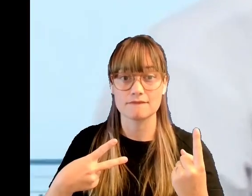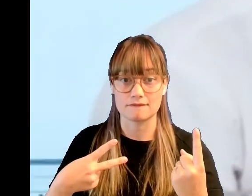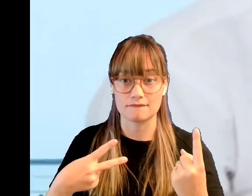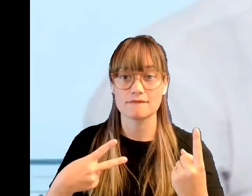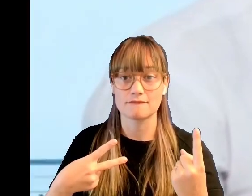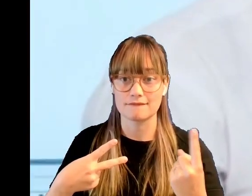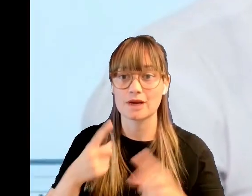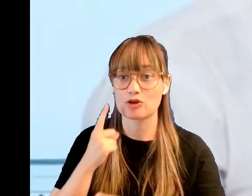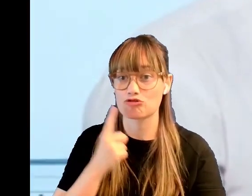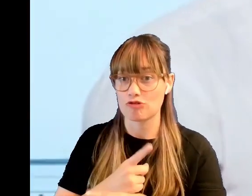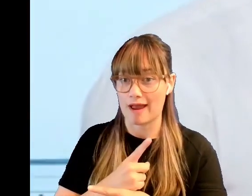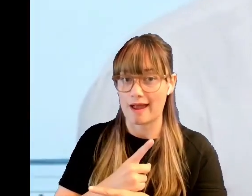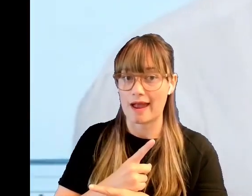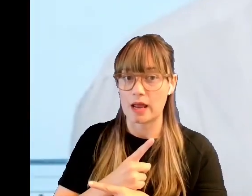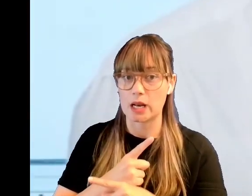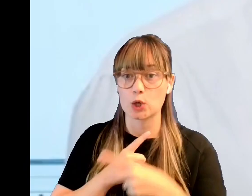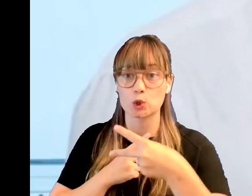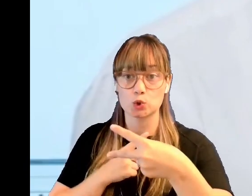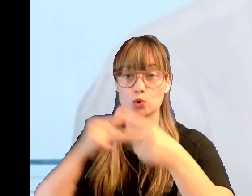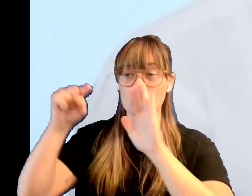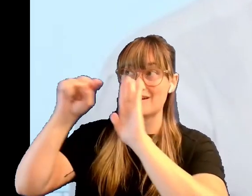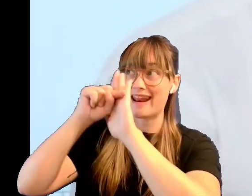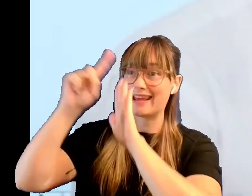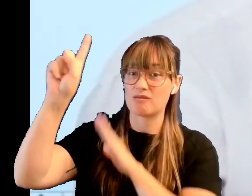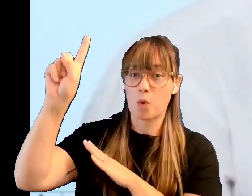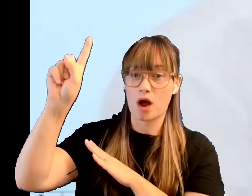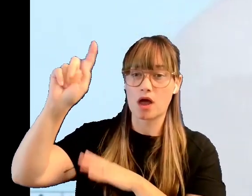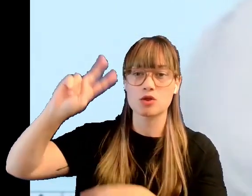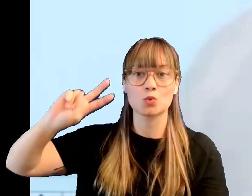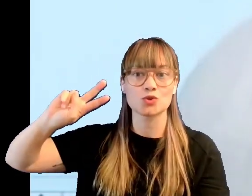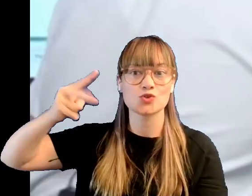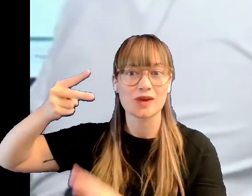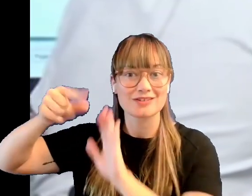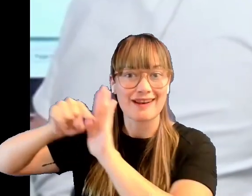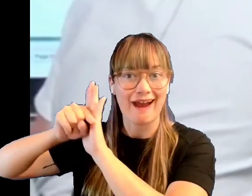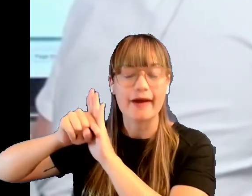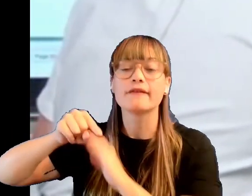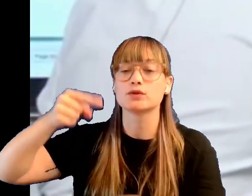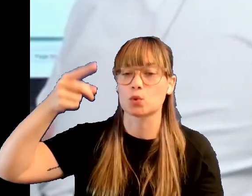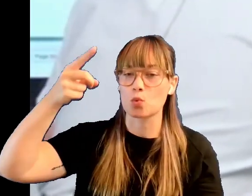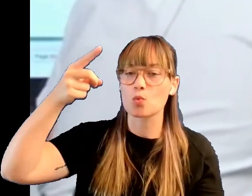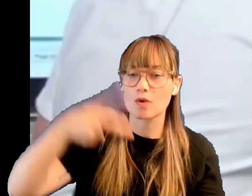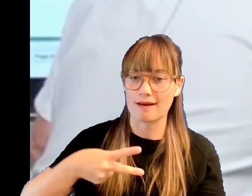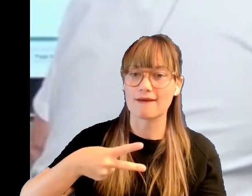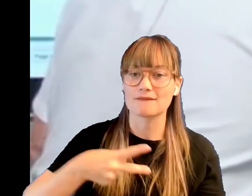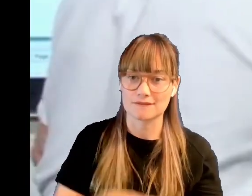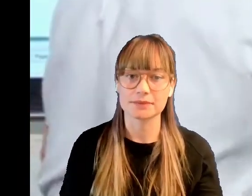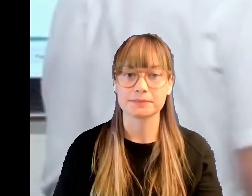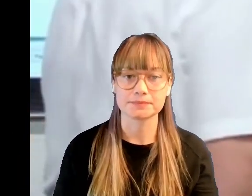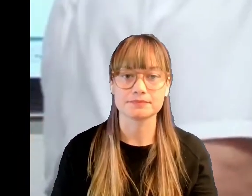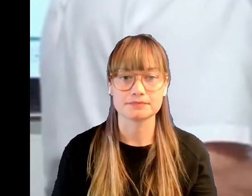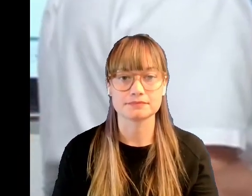1/2. 2 to the -1 is 1 over 2 to the 1. So you're right, it's 1/2.